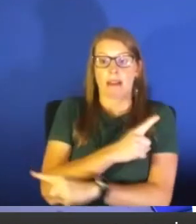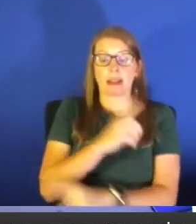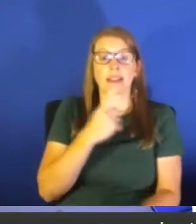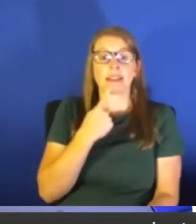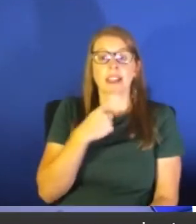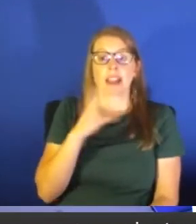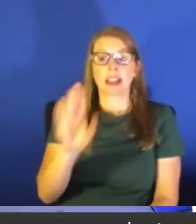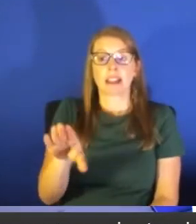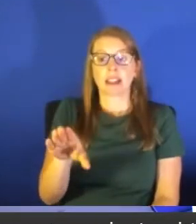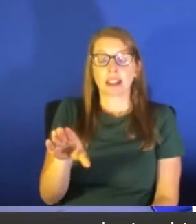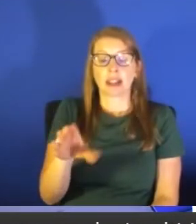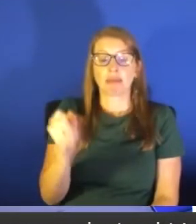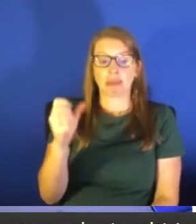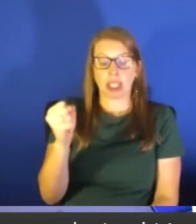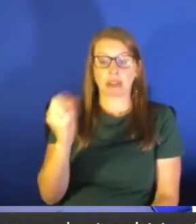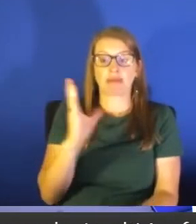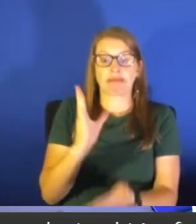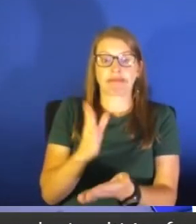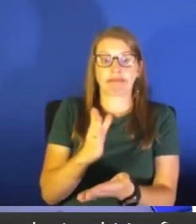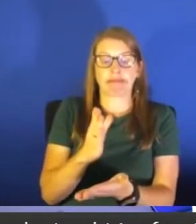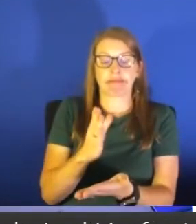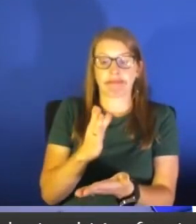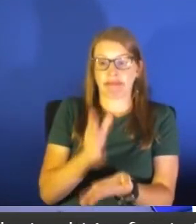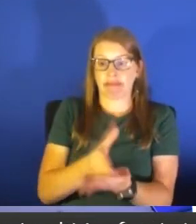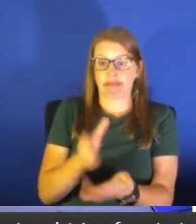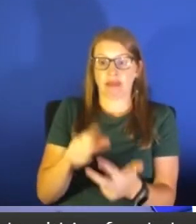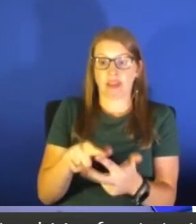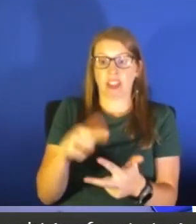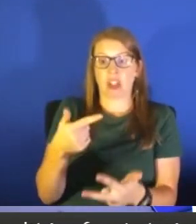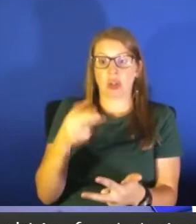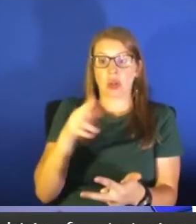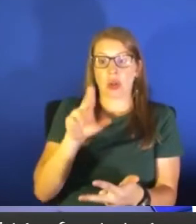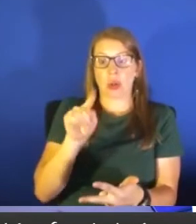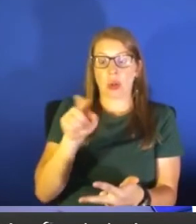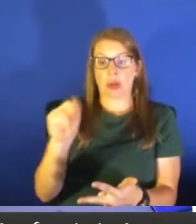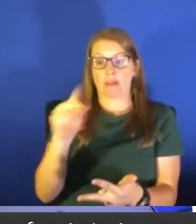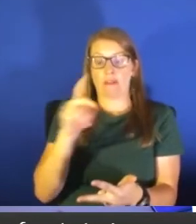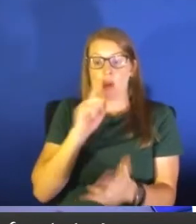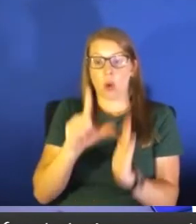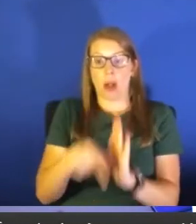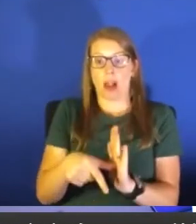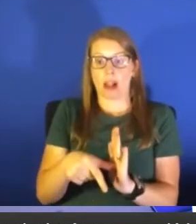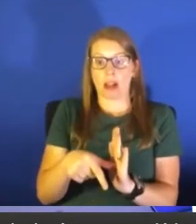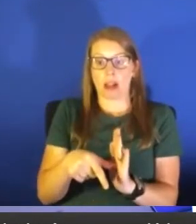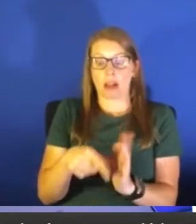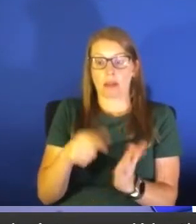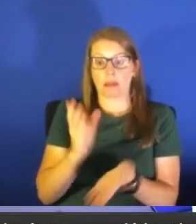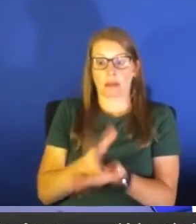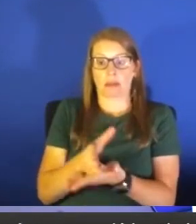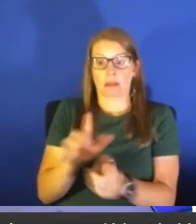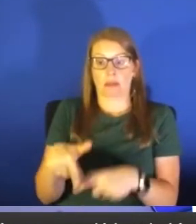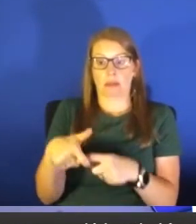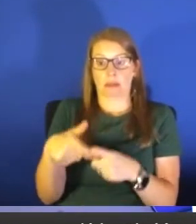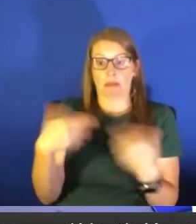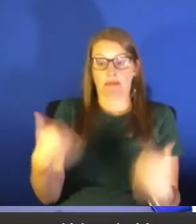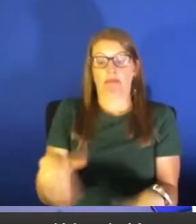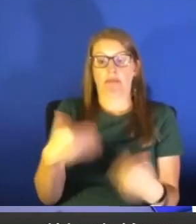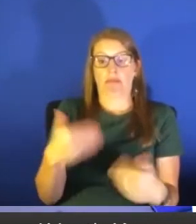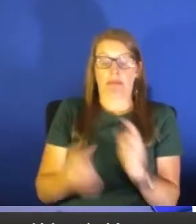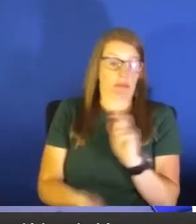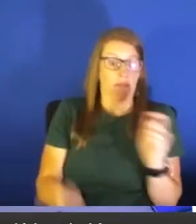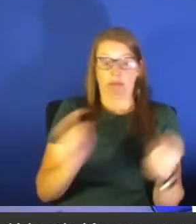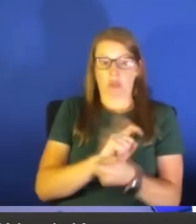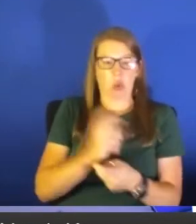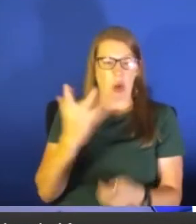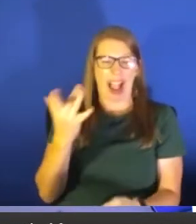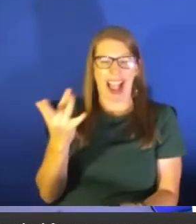your dairy, cut out your gluten for a while and see if you don't feel better. And I got to tell you, it was major change. Why is